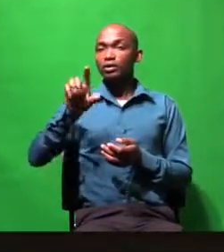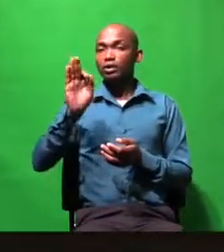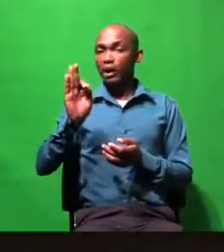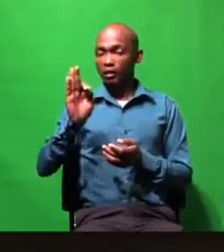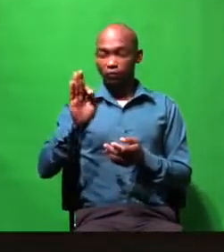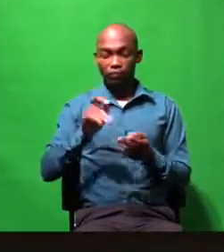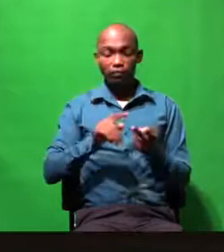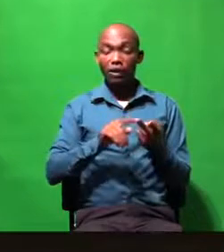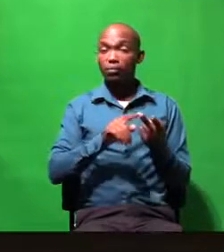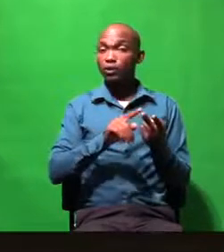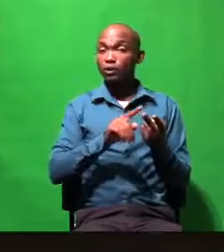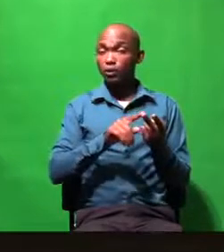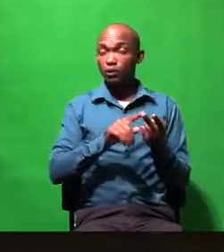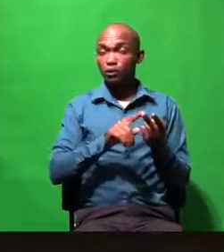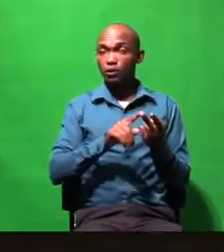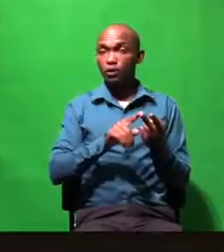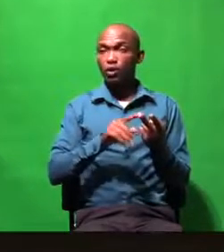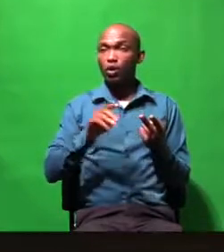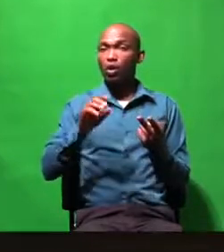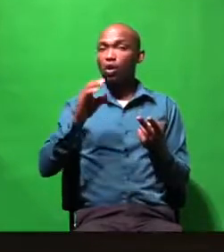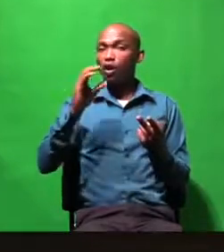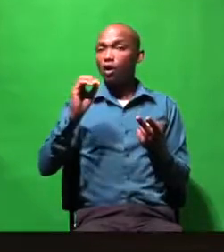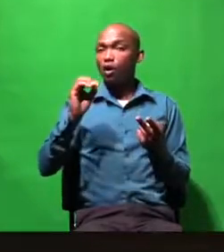Number two, oceanic